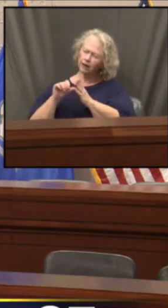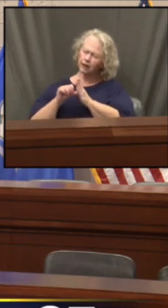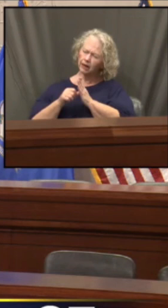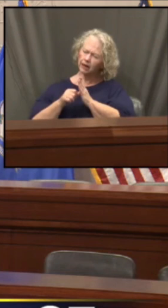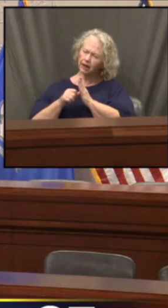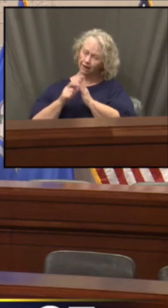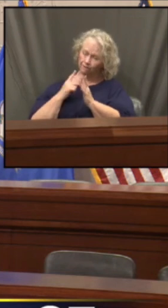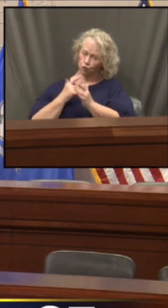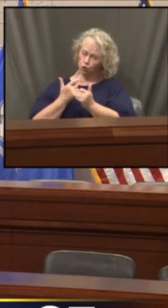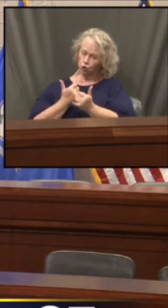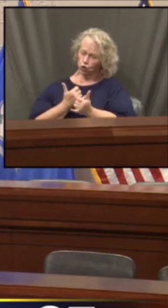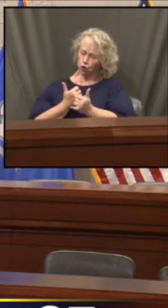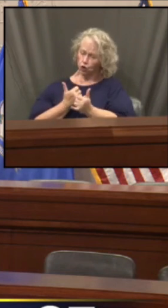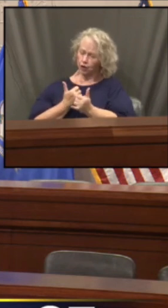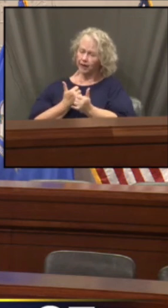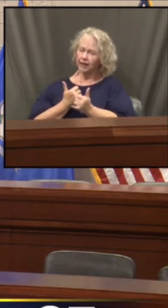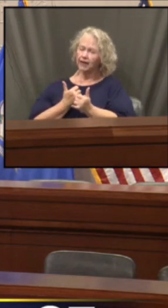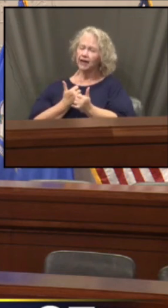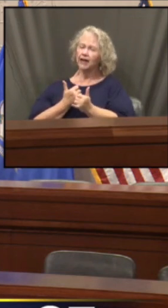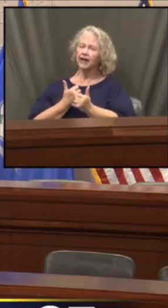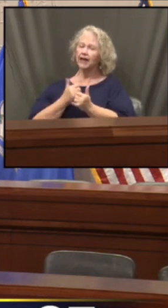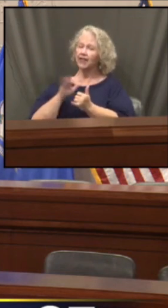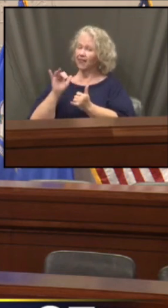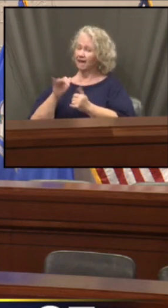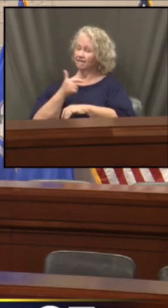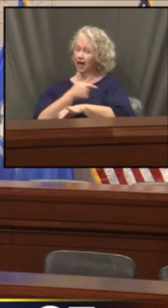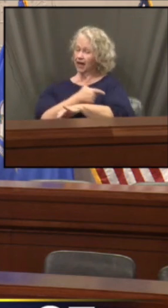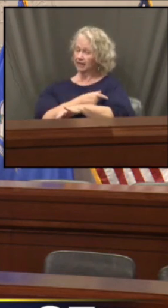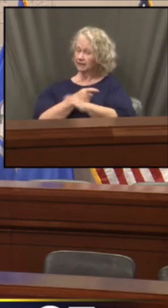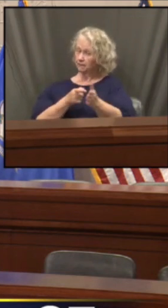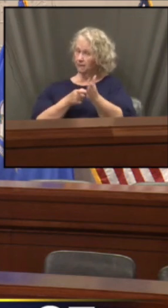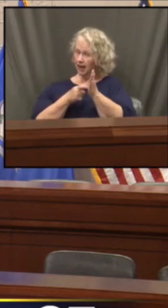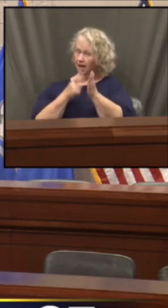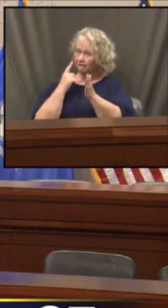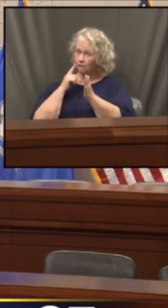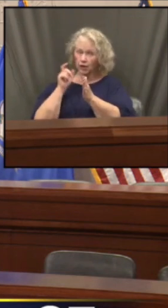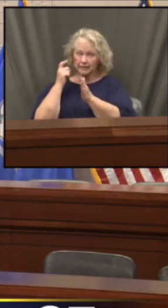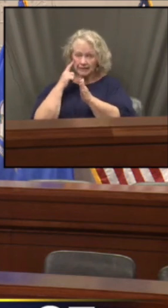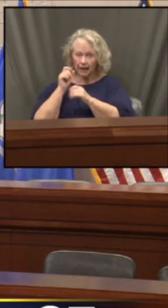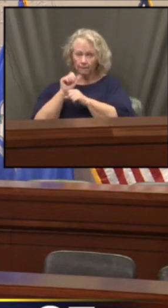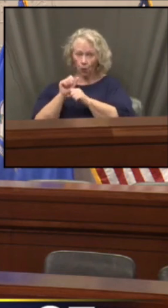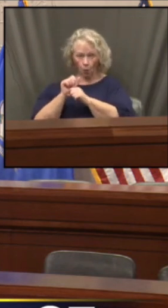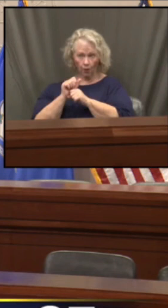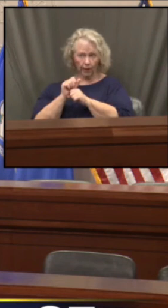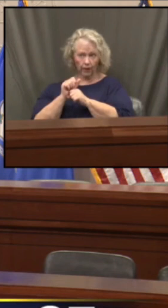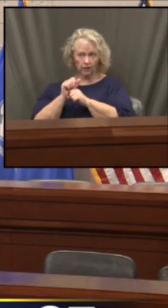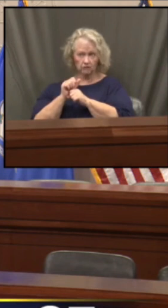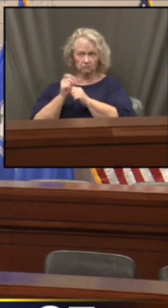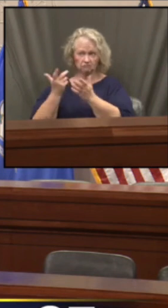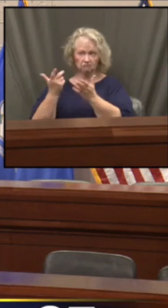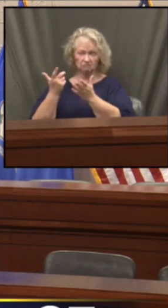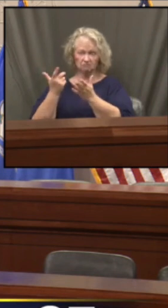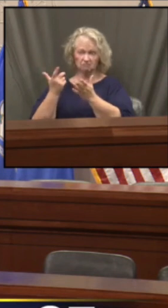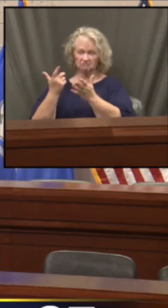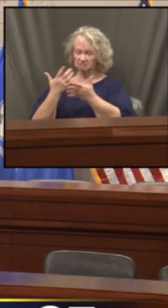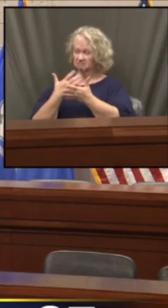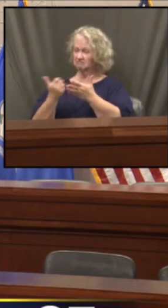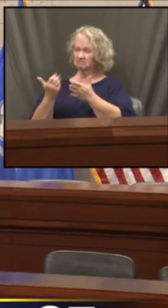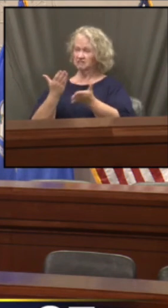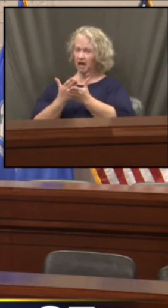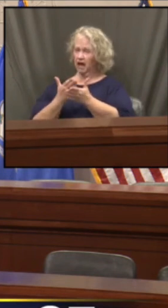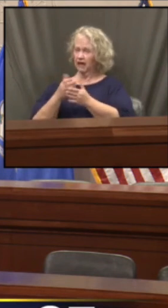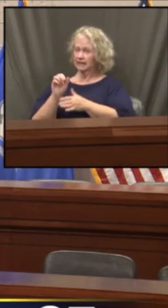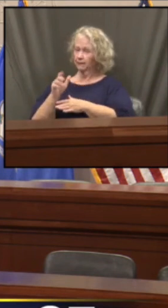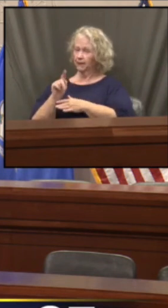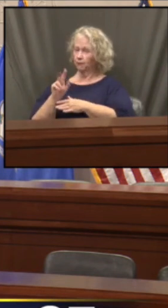as it stands currently, the vaccine mandate for state employees would expire September 30th. So